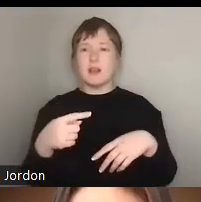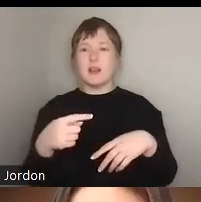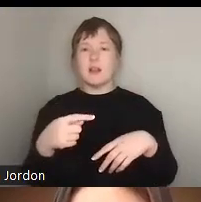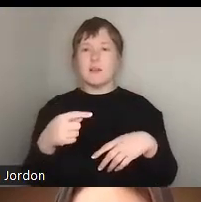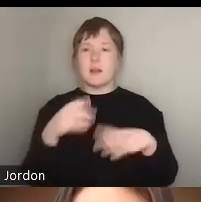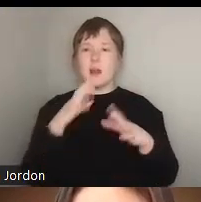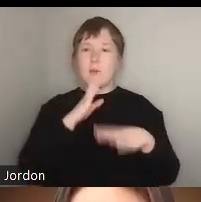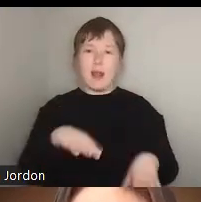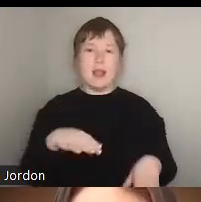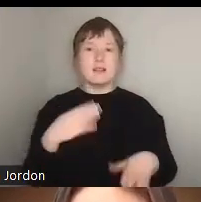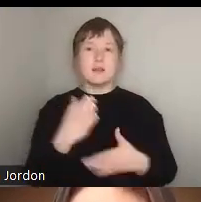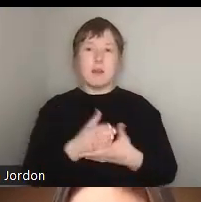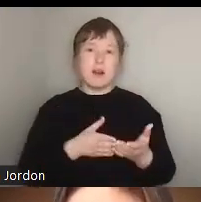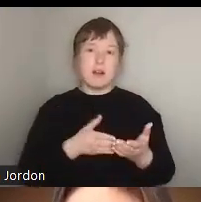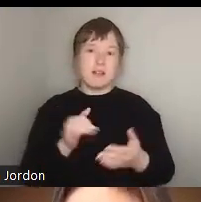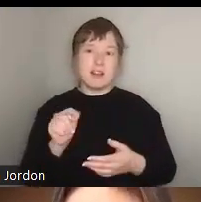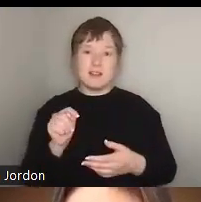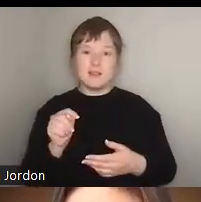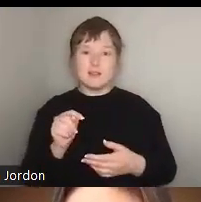end up being a factor.